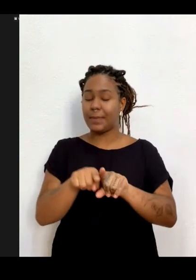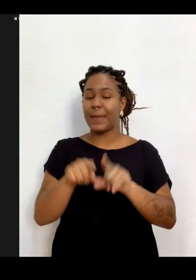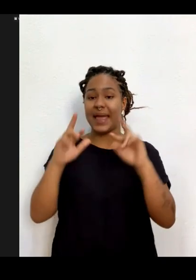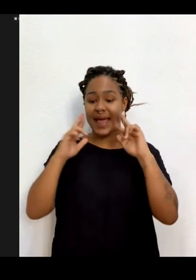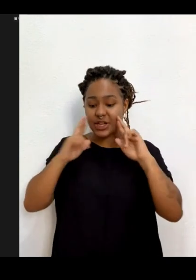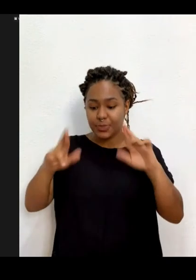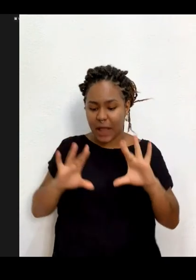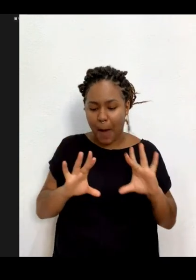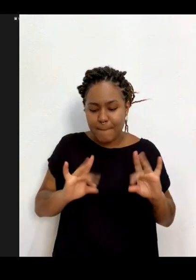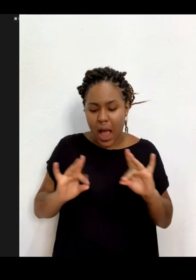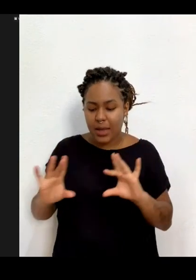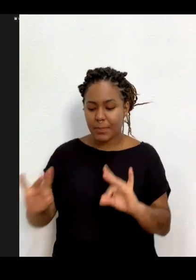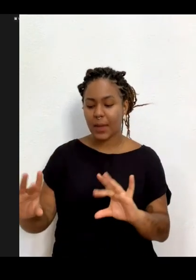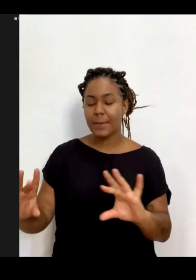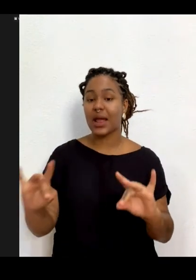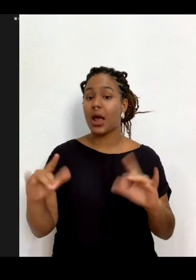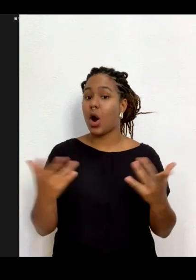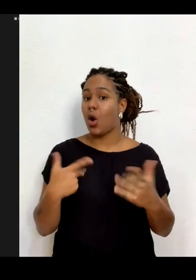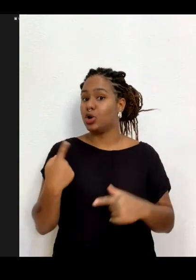foreign